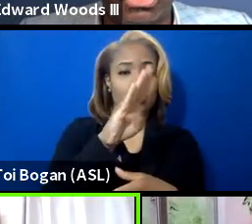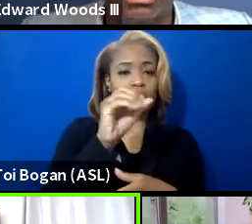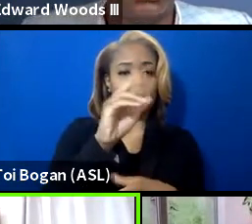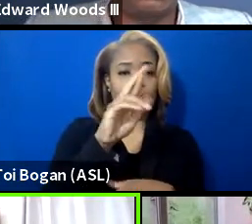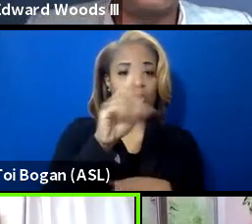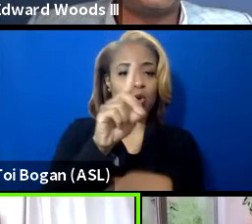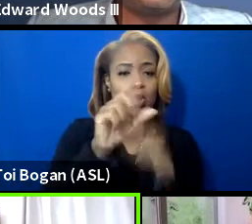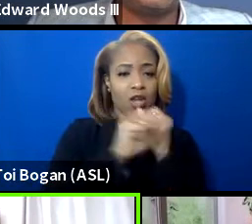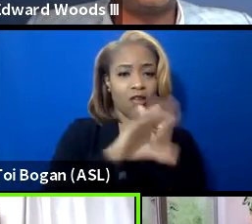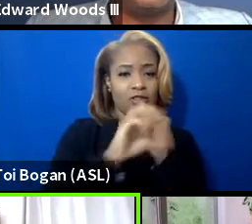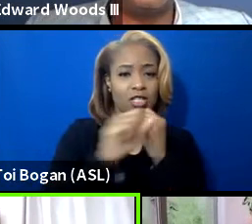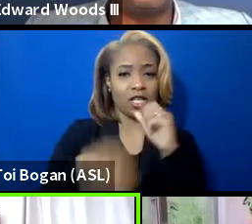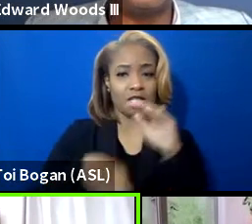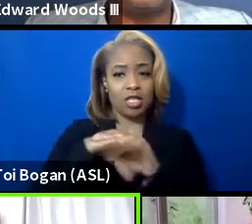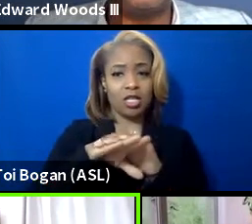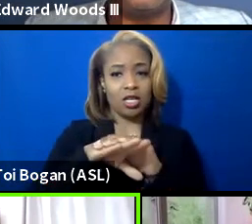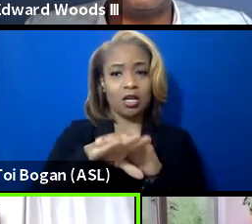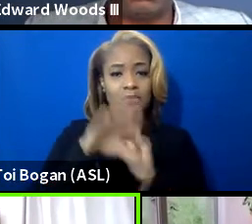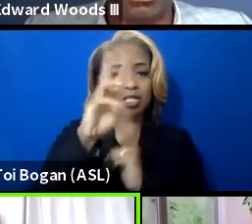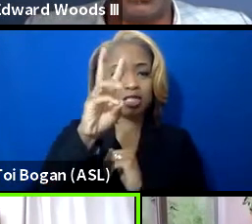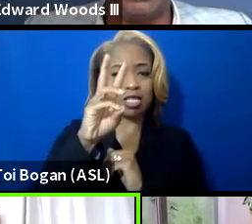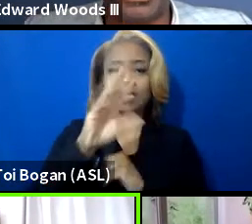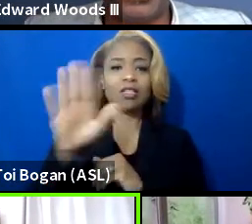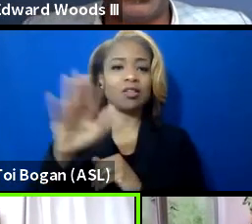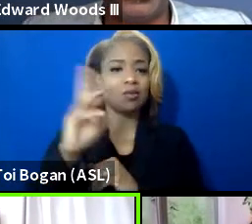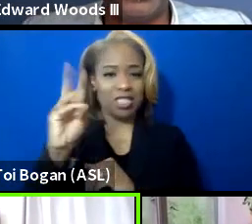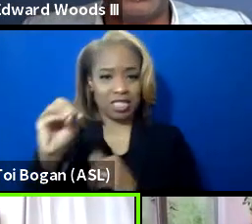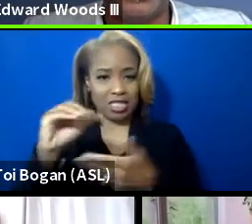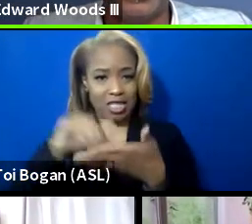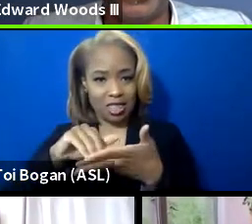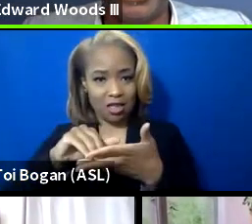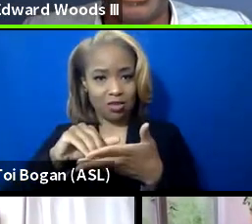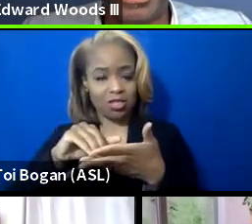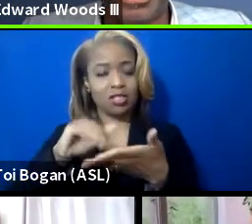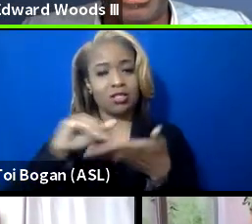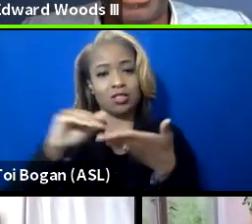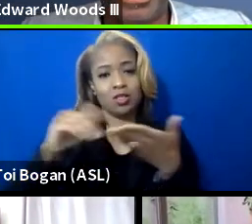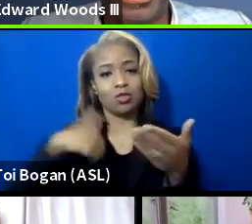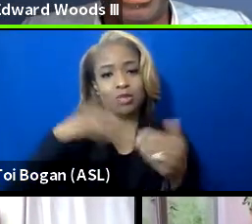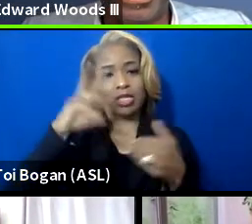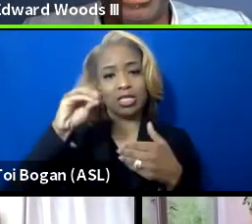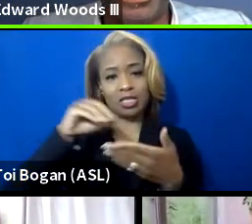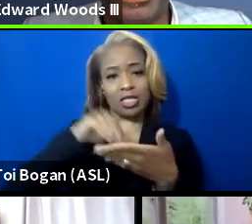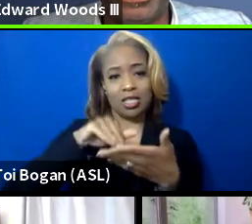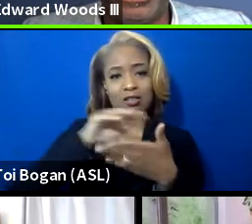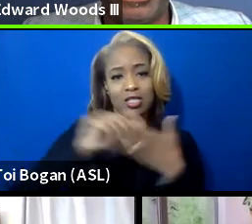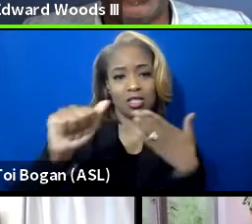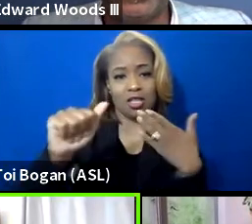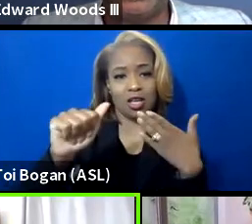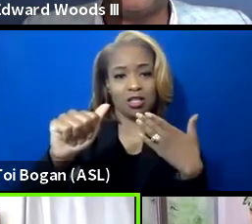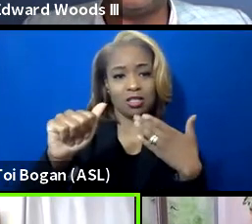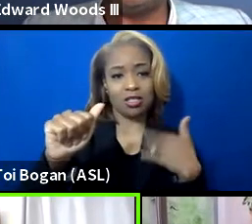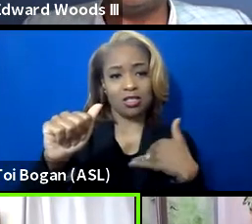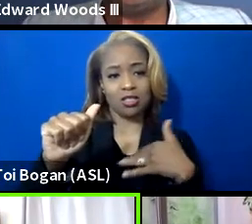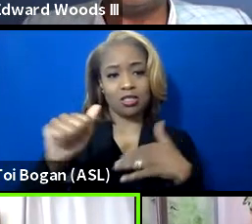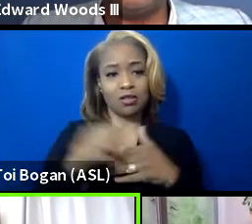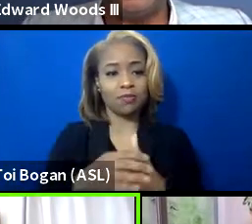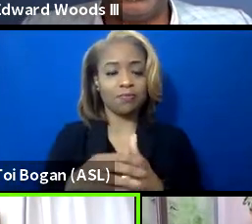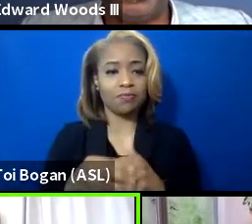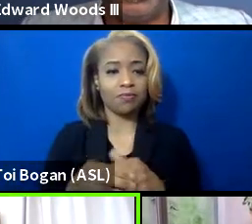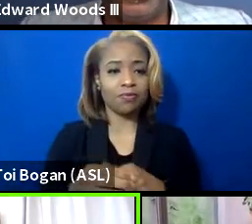$6,000, please indicate what $60,000, excuse me. Thank you. Tried to lowball you, I